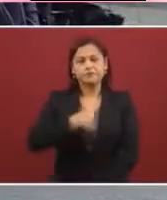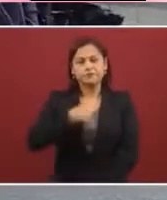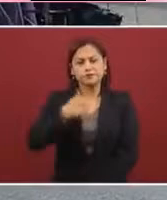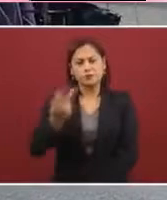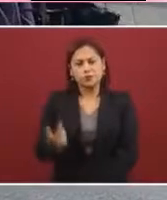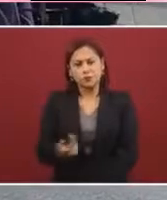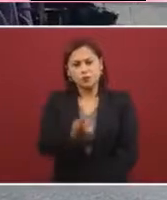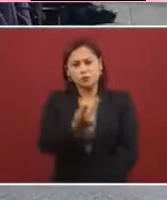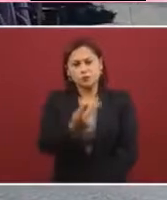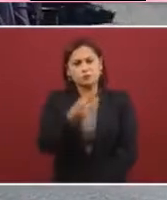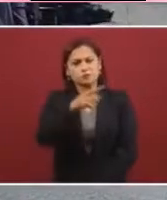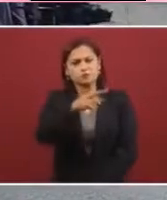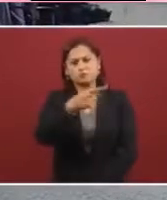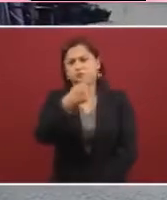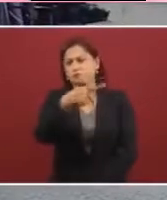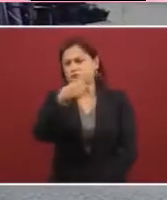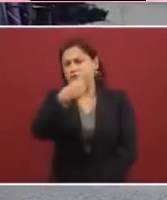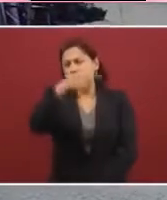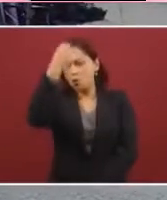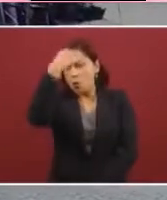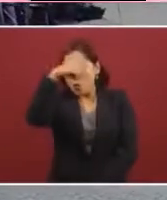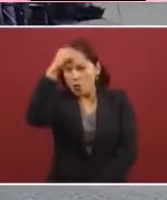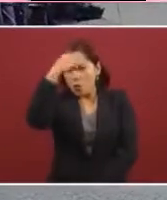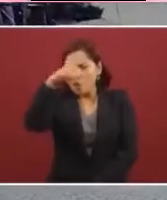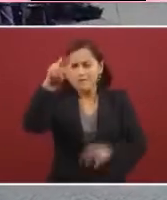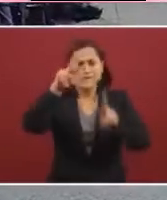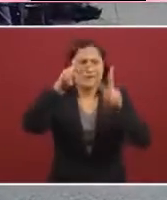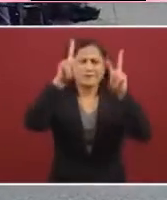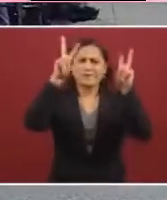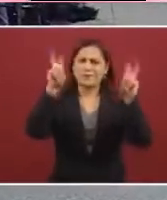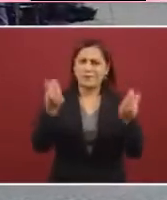She wants to ask about